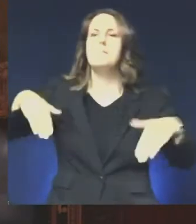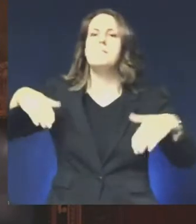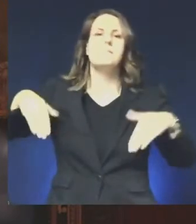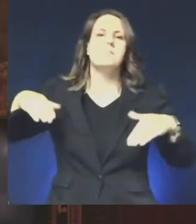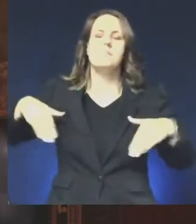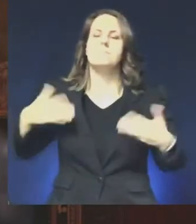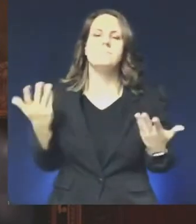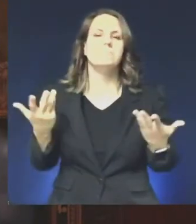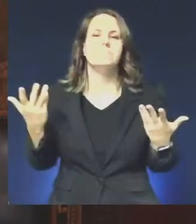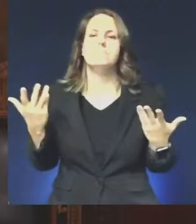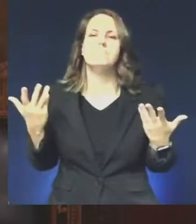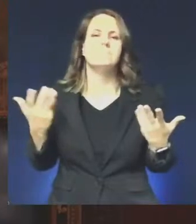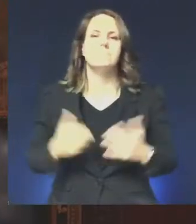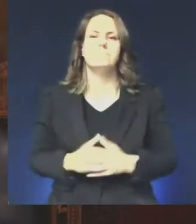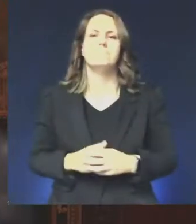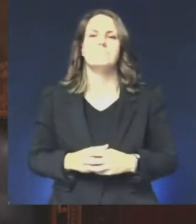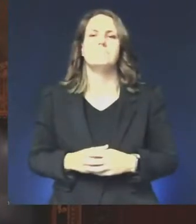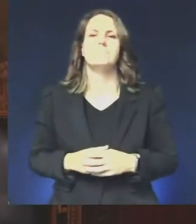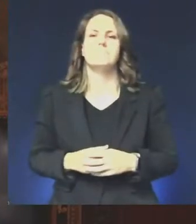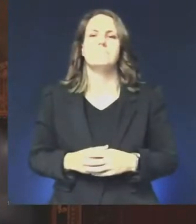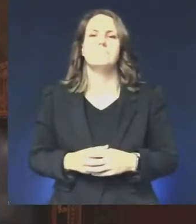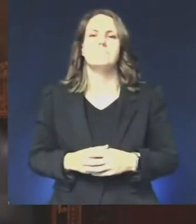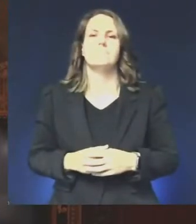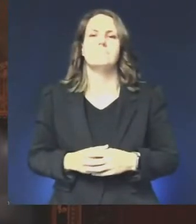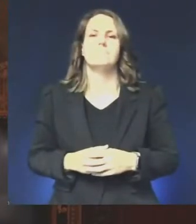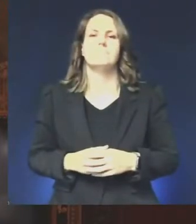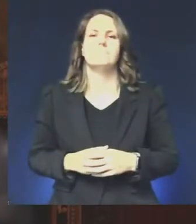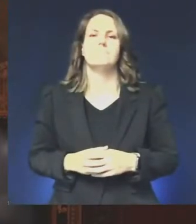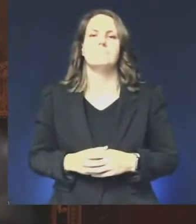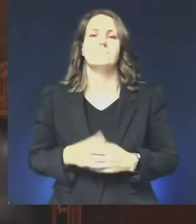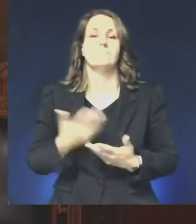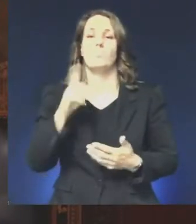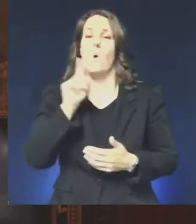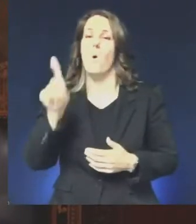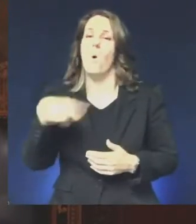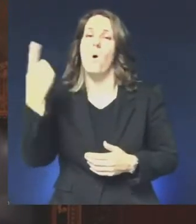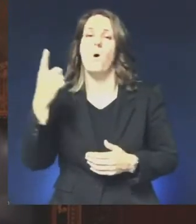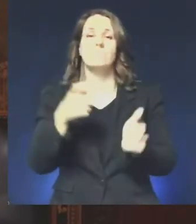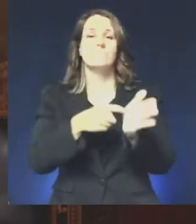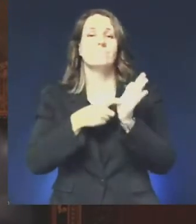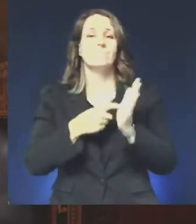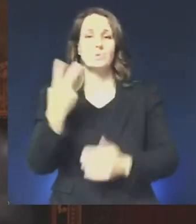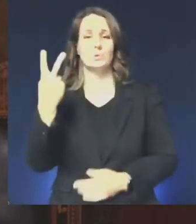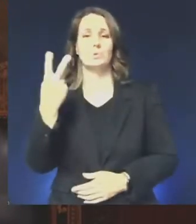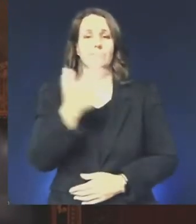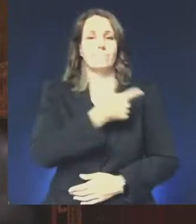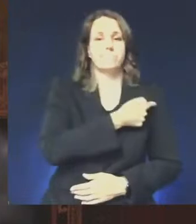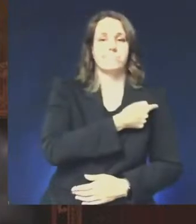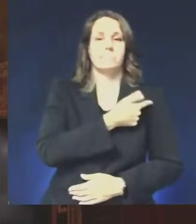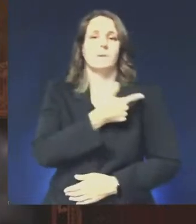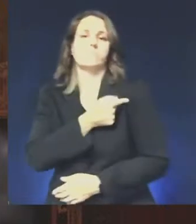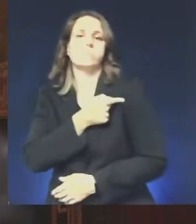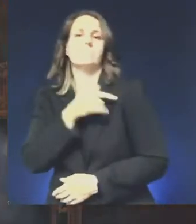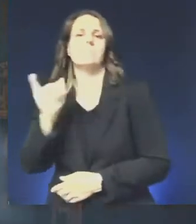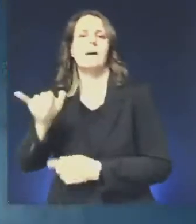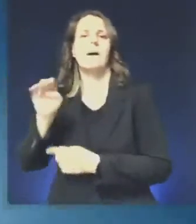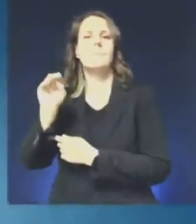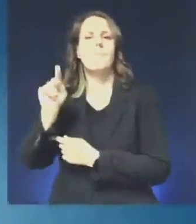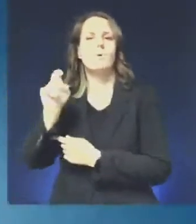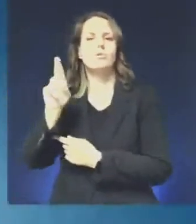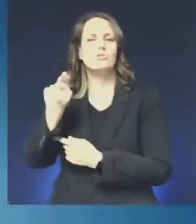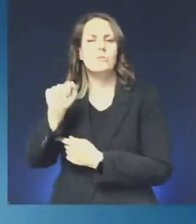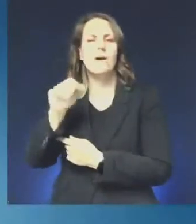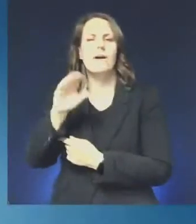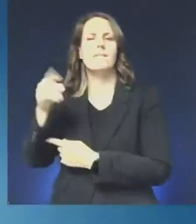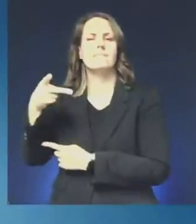full series. And that's still the case at this moment, pending any changes from the federal level. Thank you. Now to